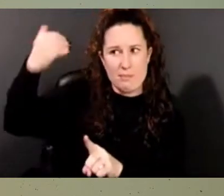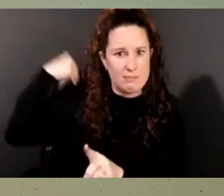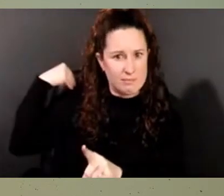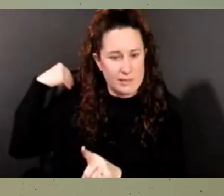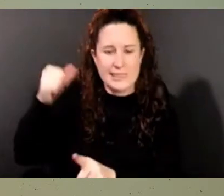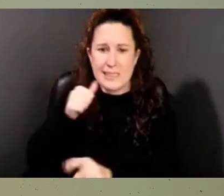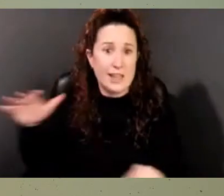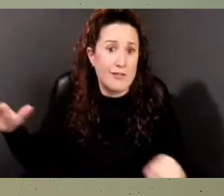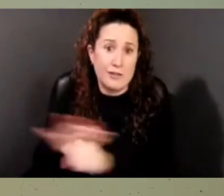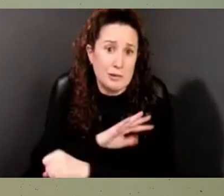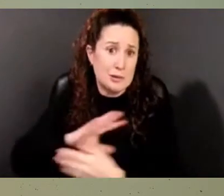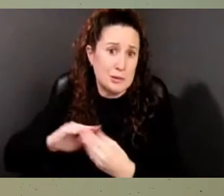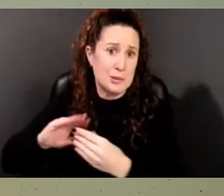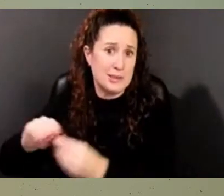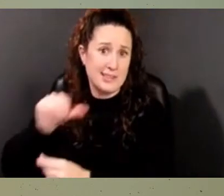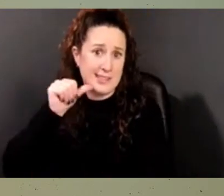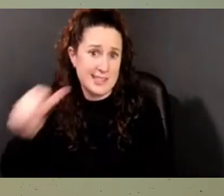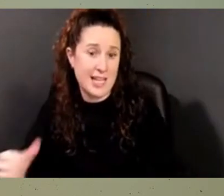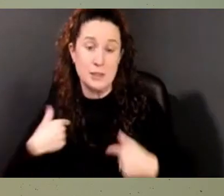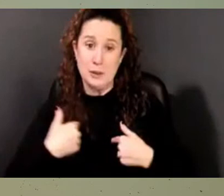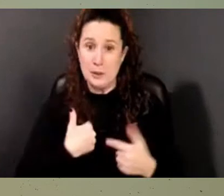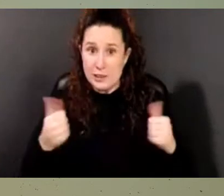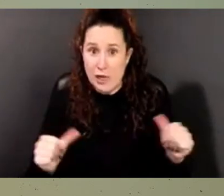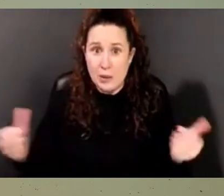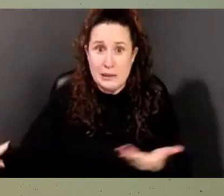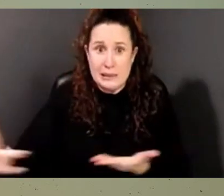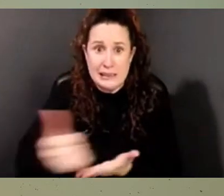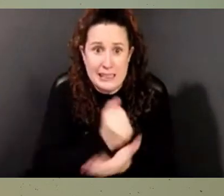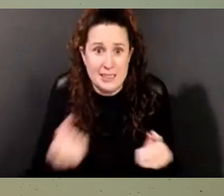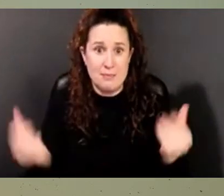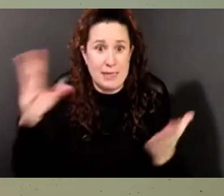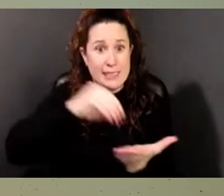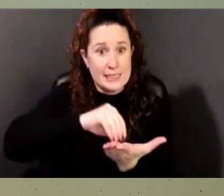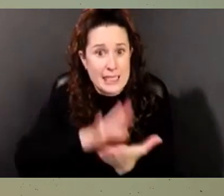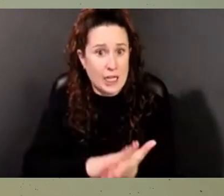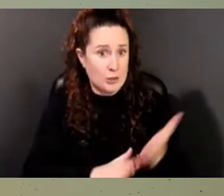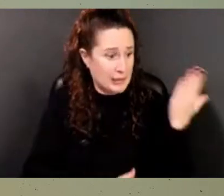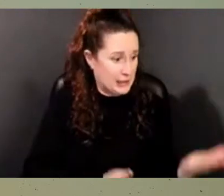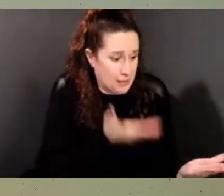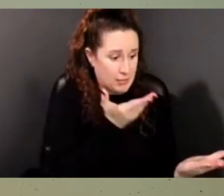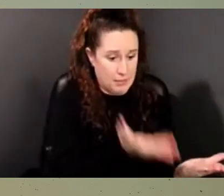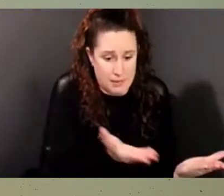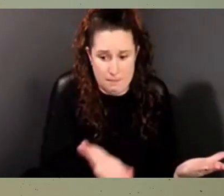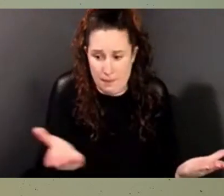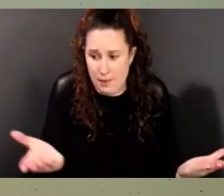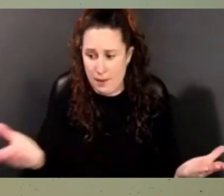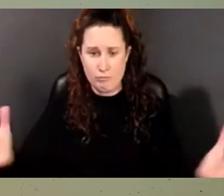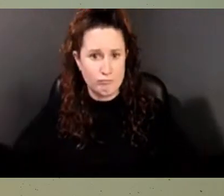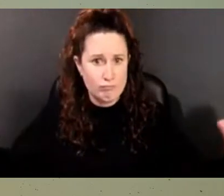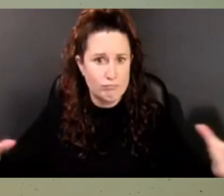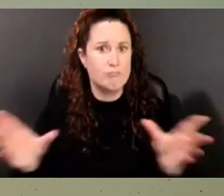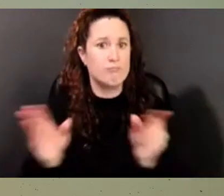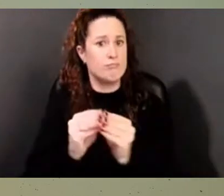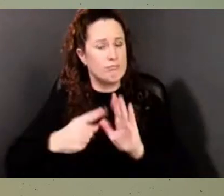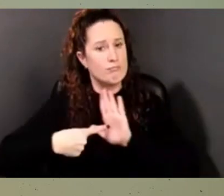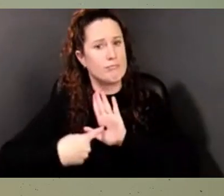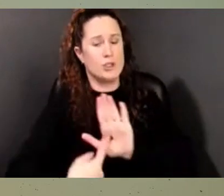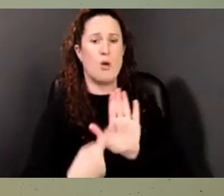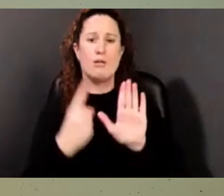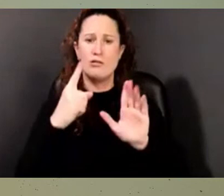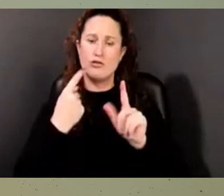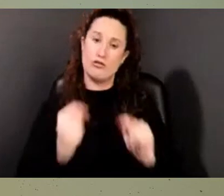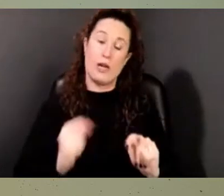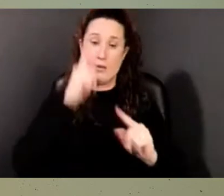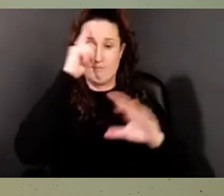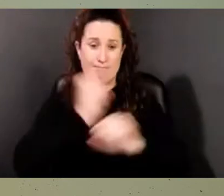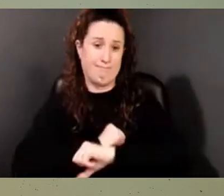use as many documents as we can find to inform our understanding of the people who lived on the plantation or